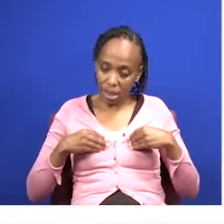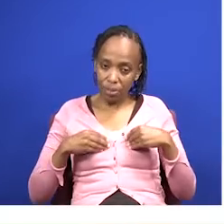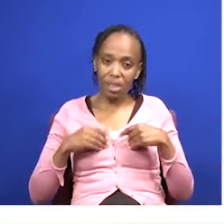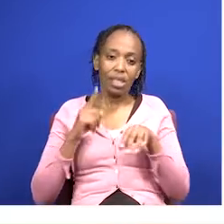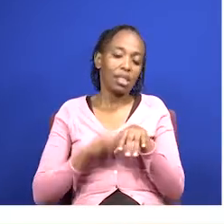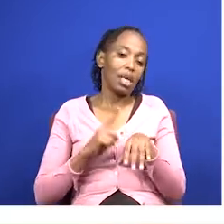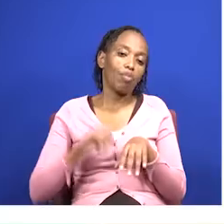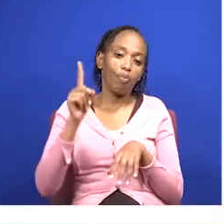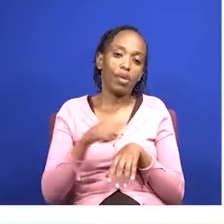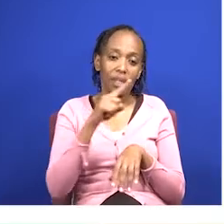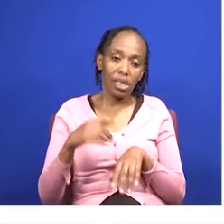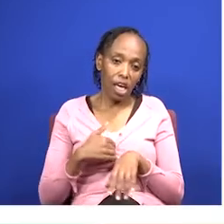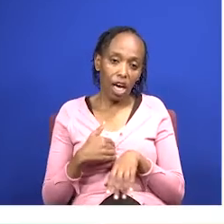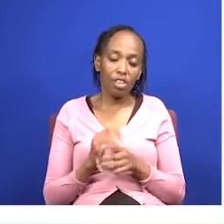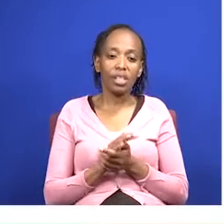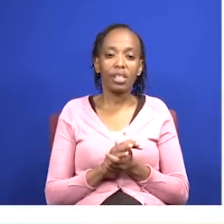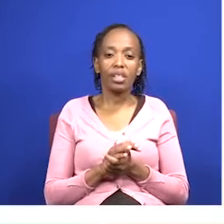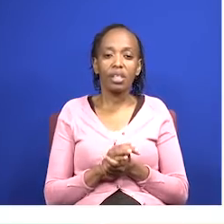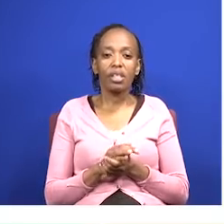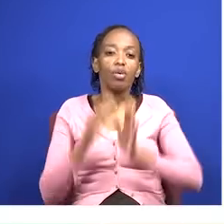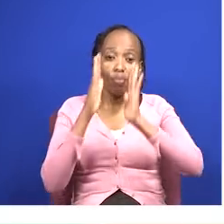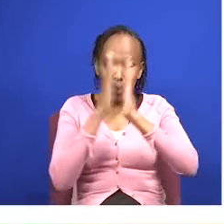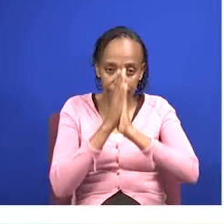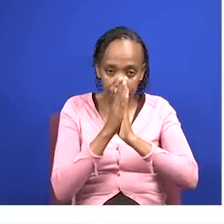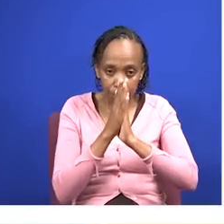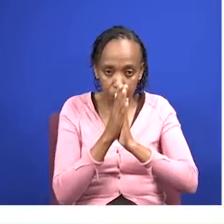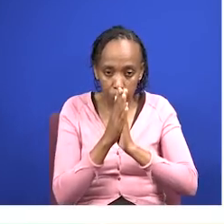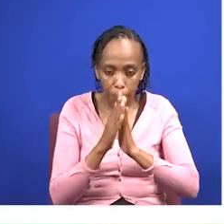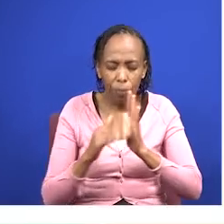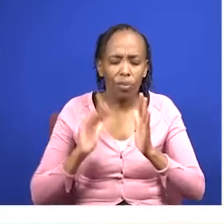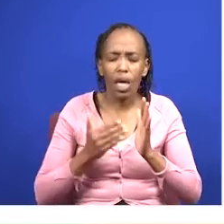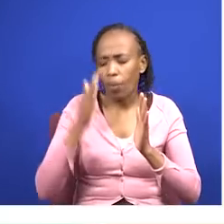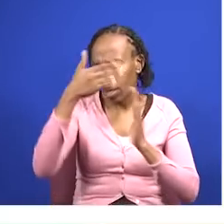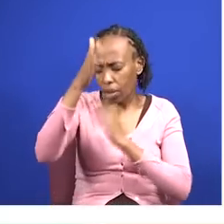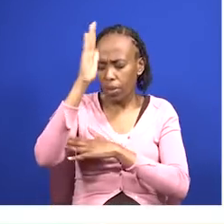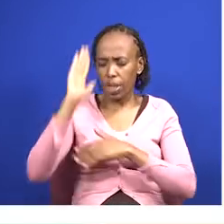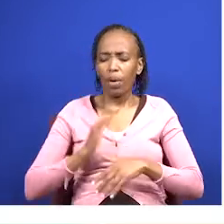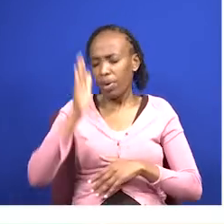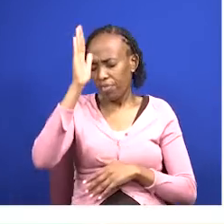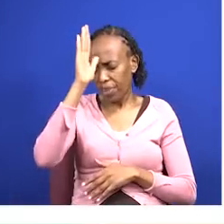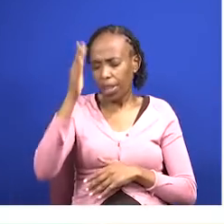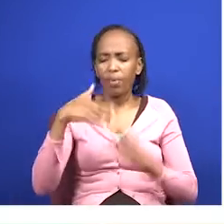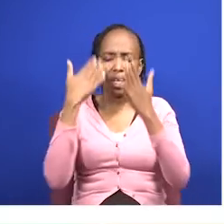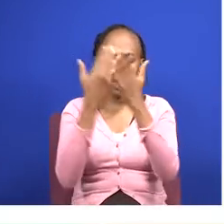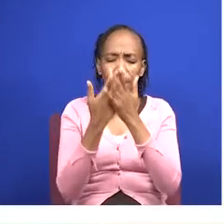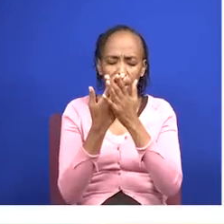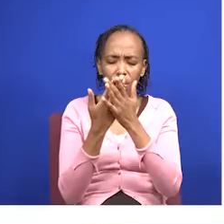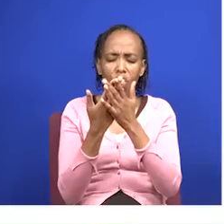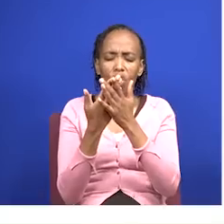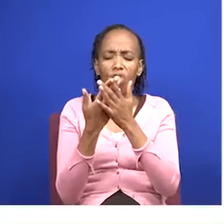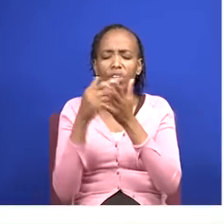admitting when they make mistakes and they wrong others. Shall we pray? Our God and our Father, we want to thank